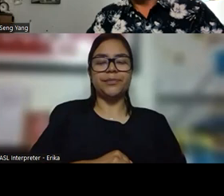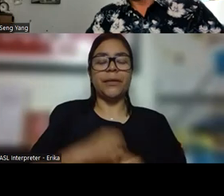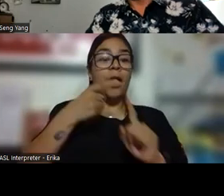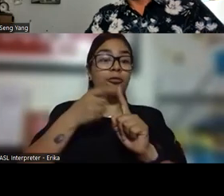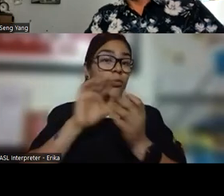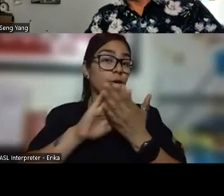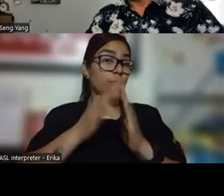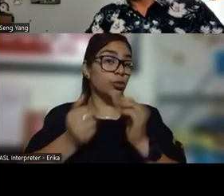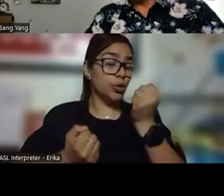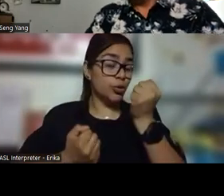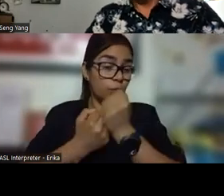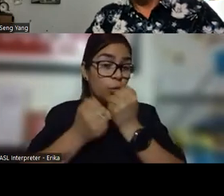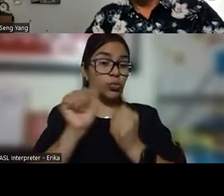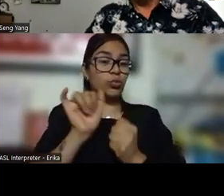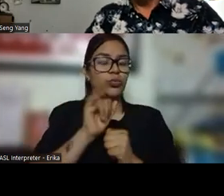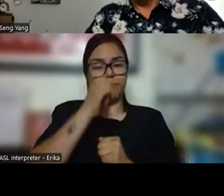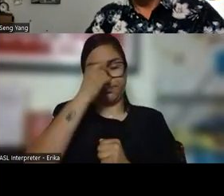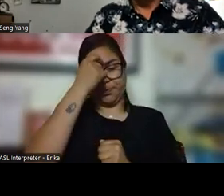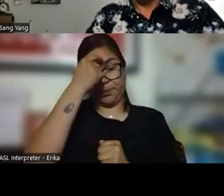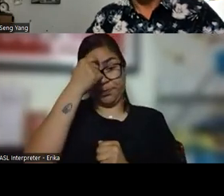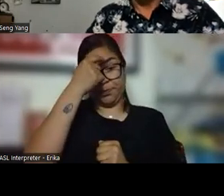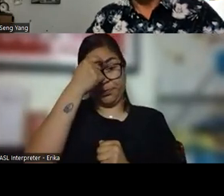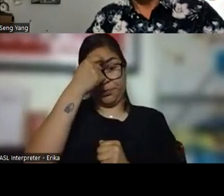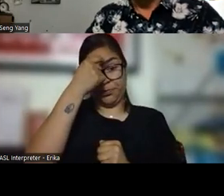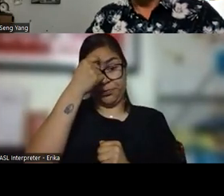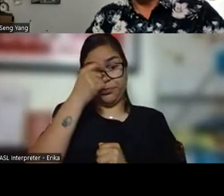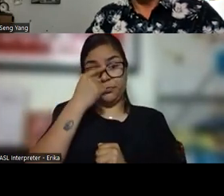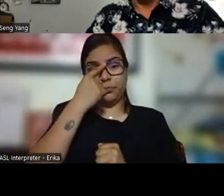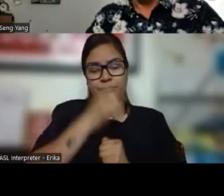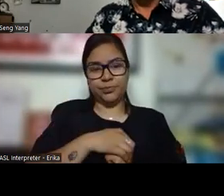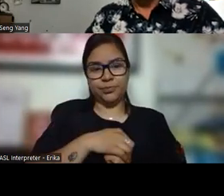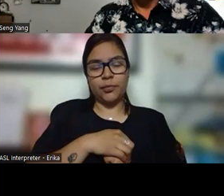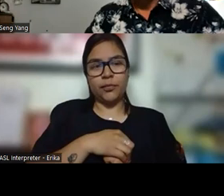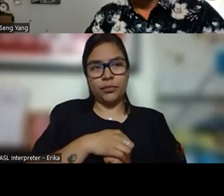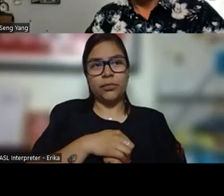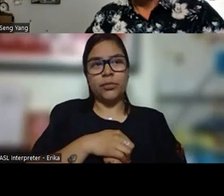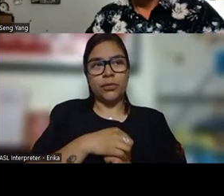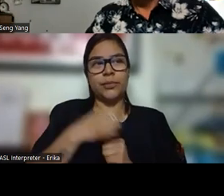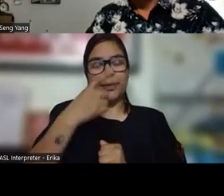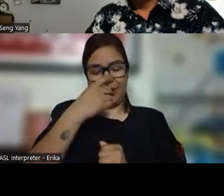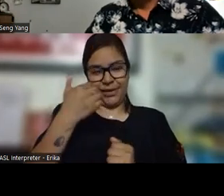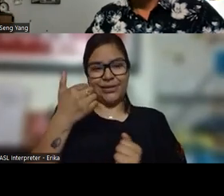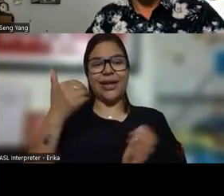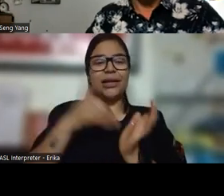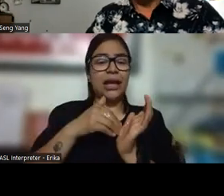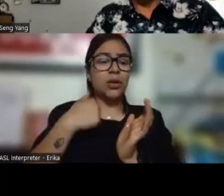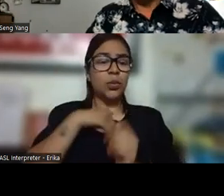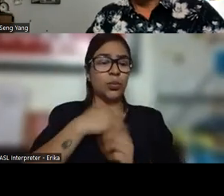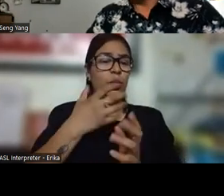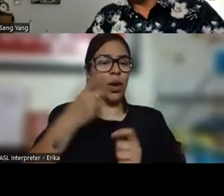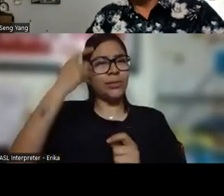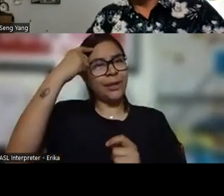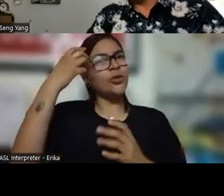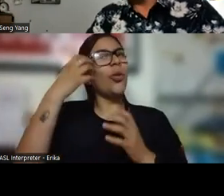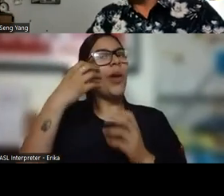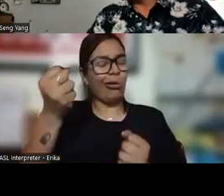community to get better from mental health, not to when you go there, doesn't